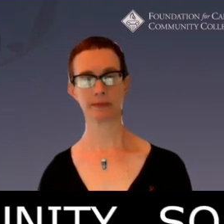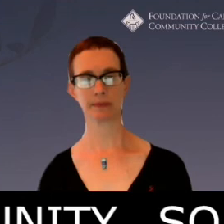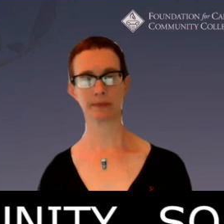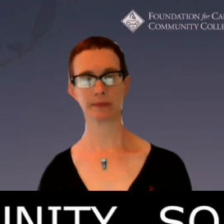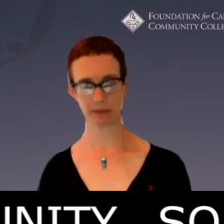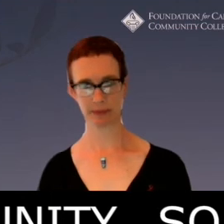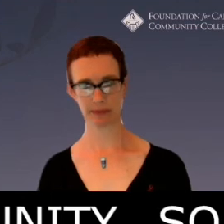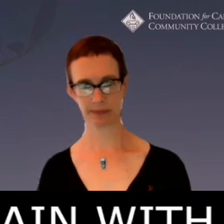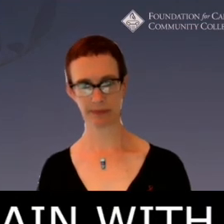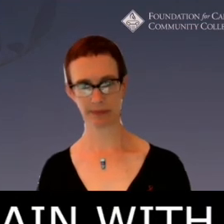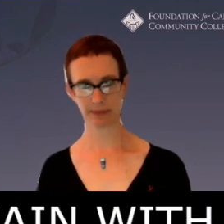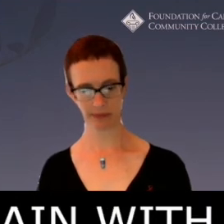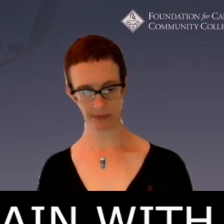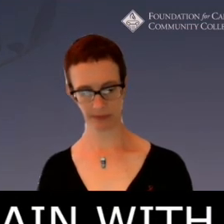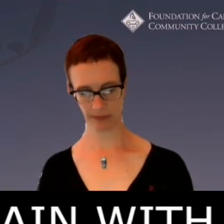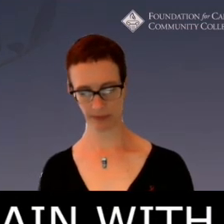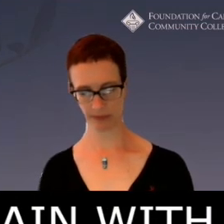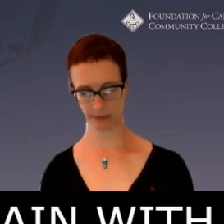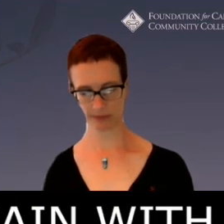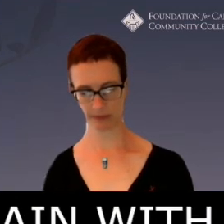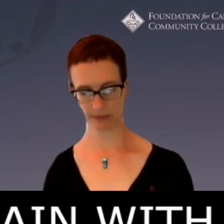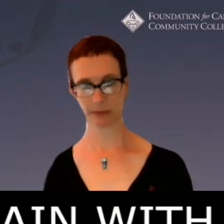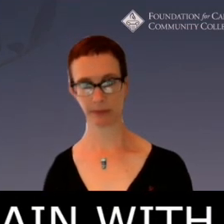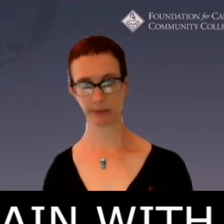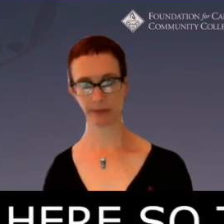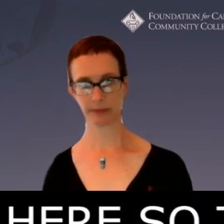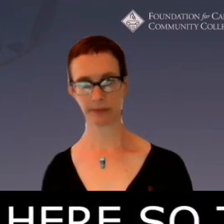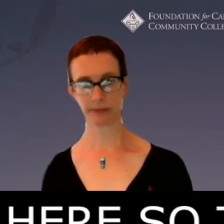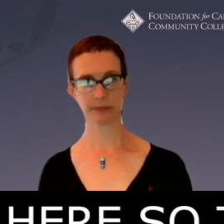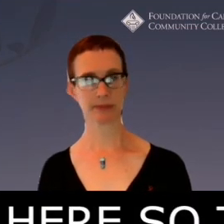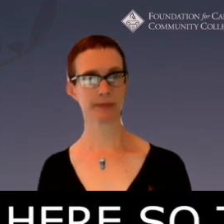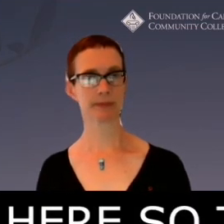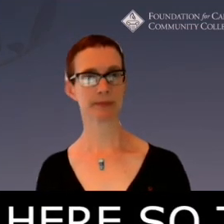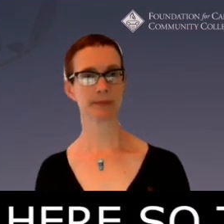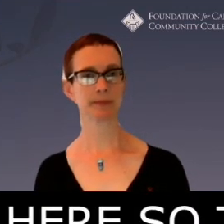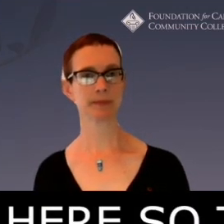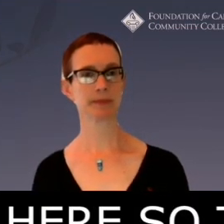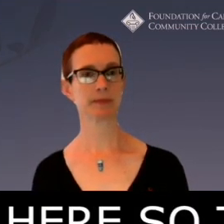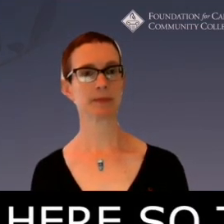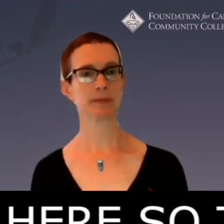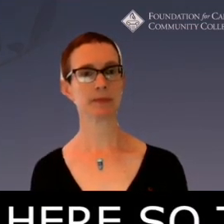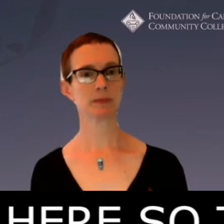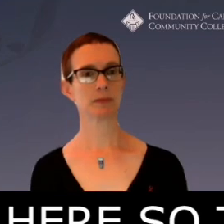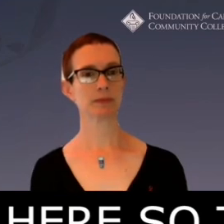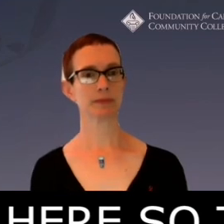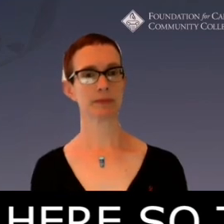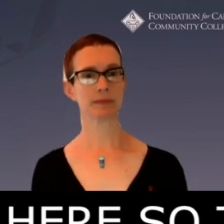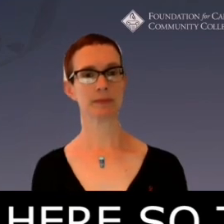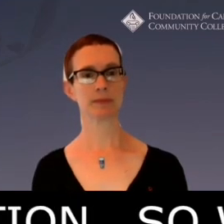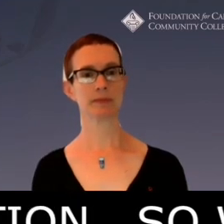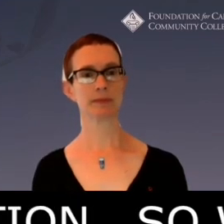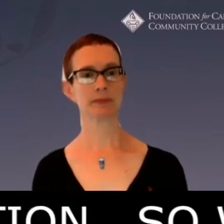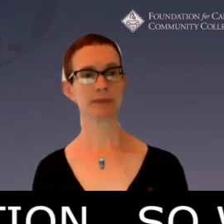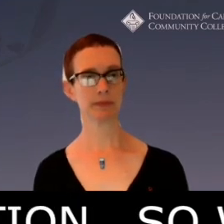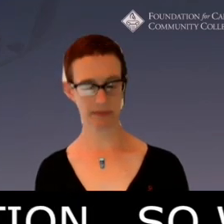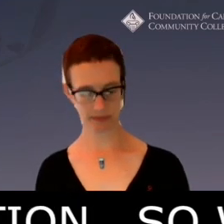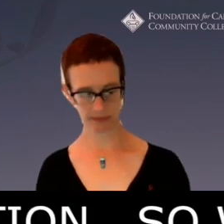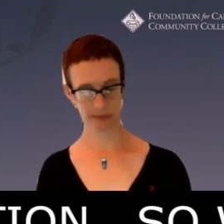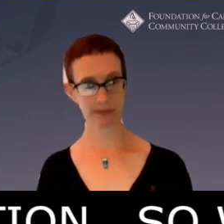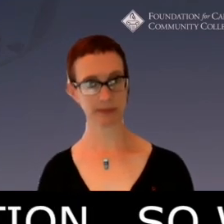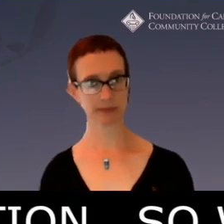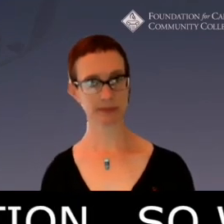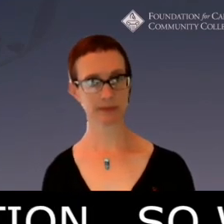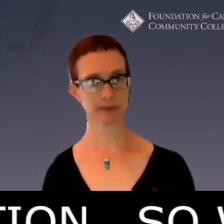group that has signed up here so that we can get that information. So, but we didn't want to just blanketly share